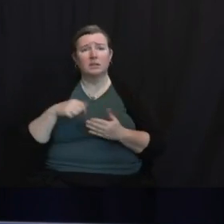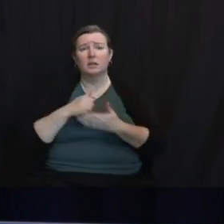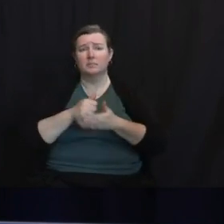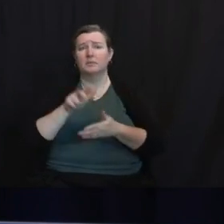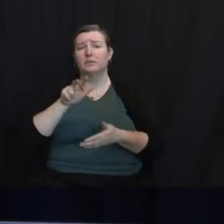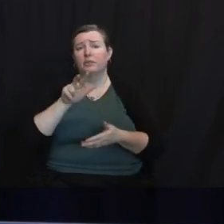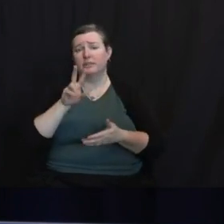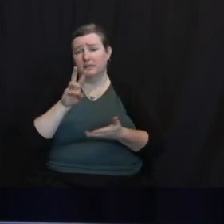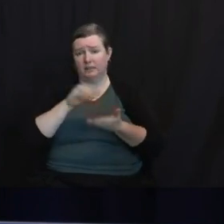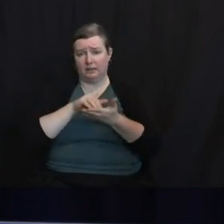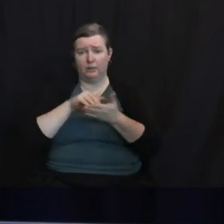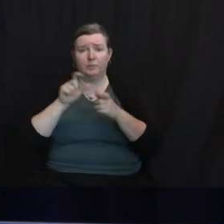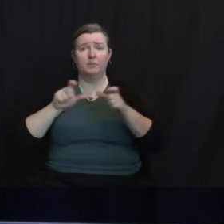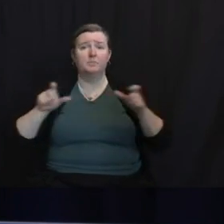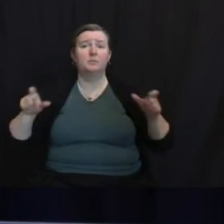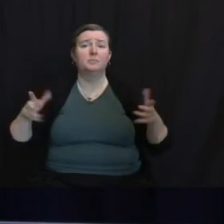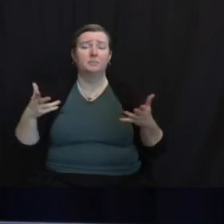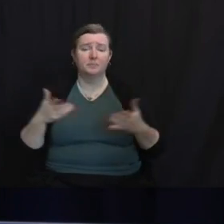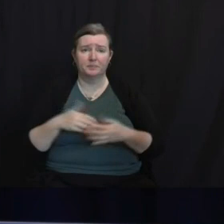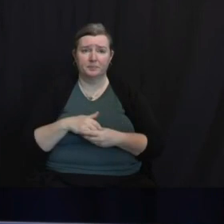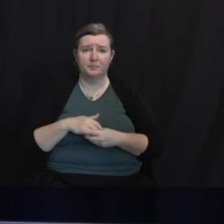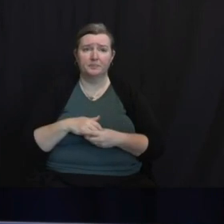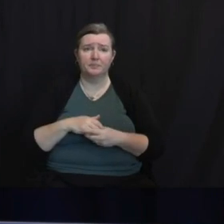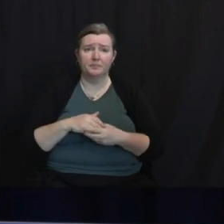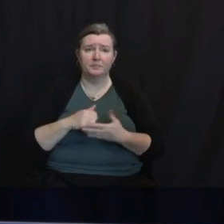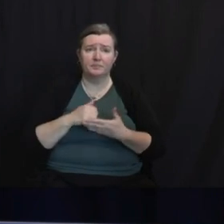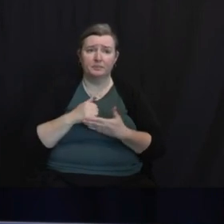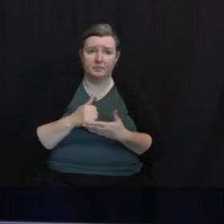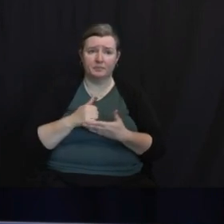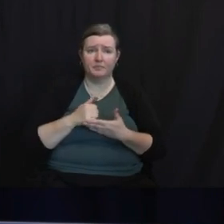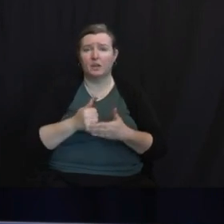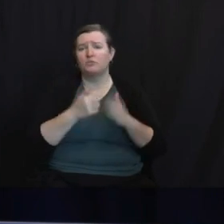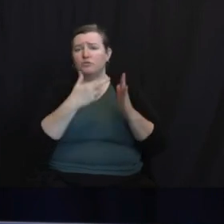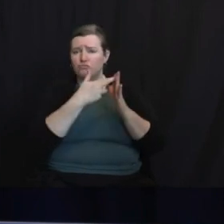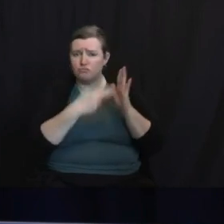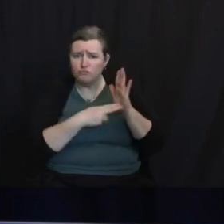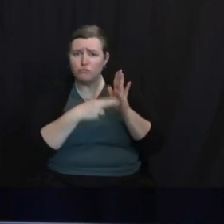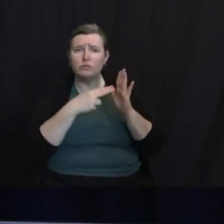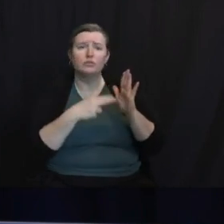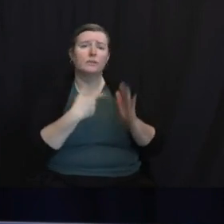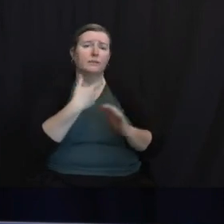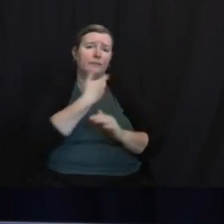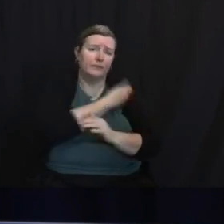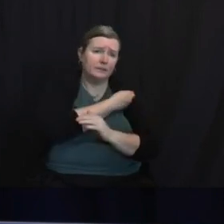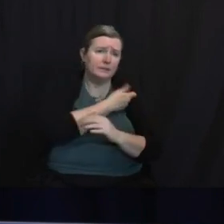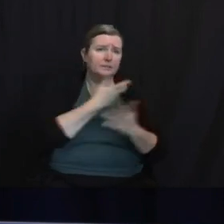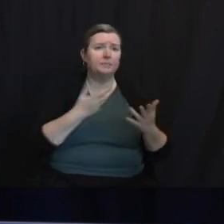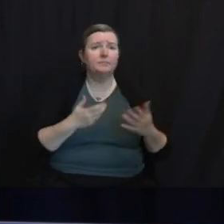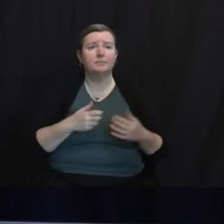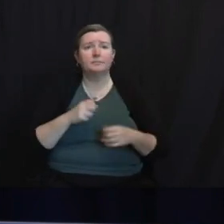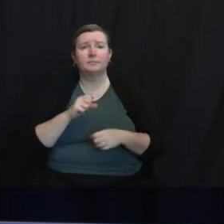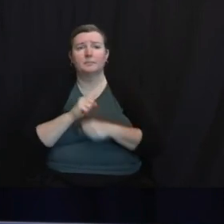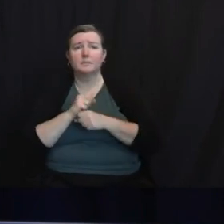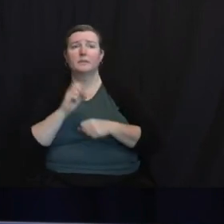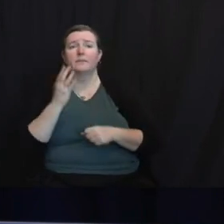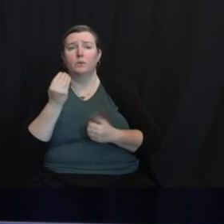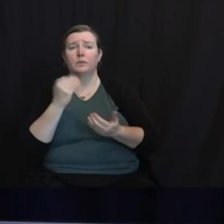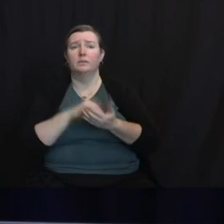individuals register for vaccinations, and they have made 14,000